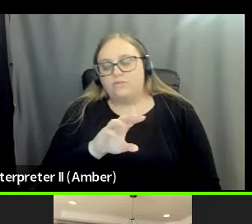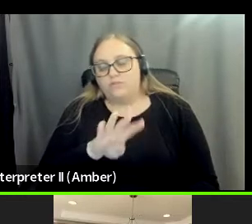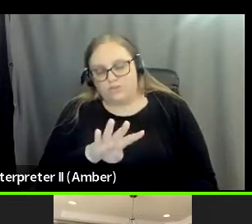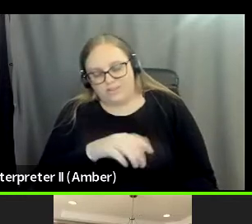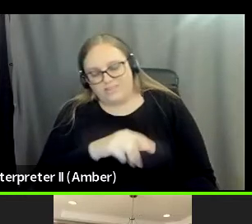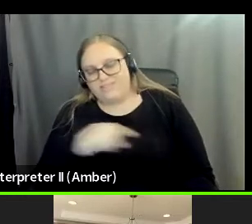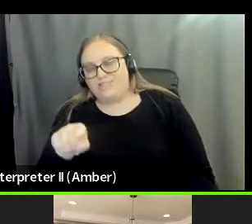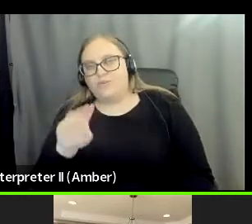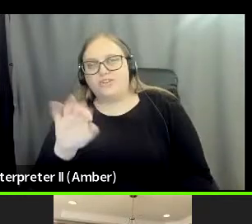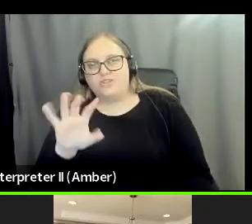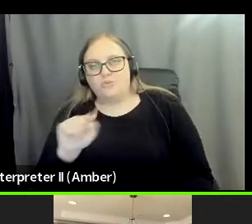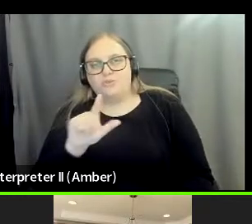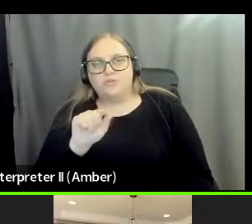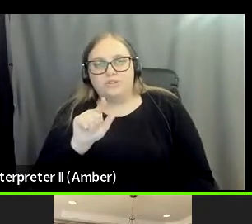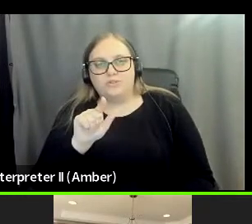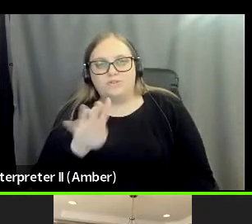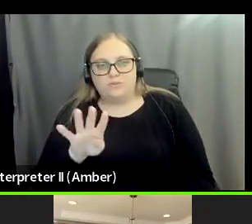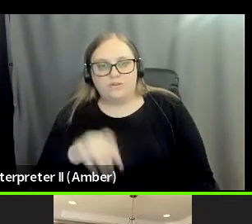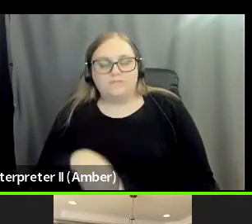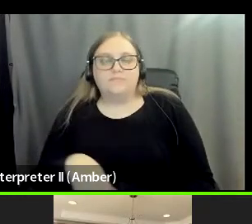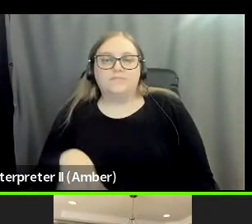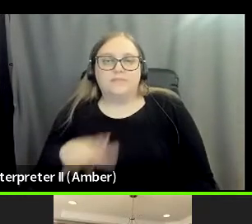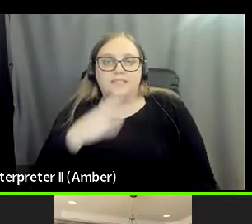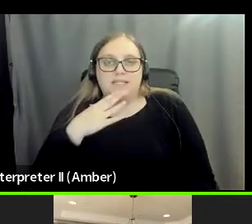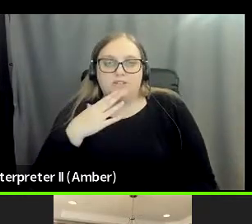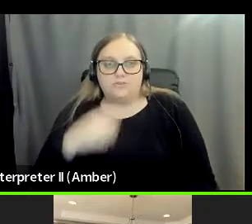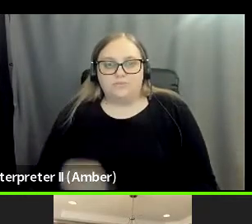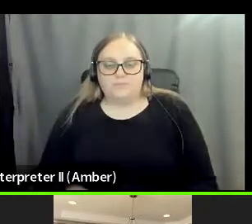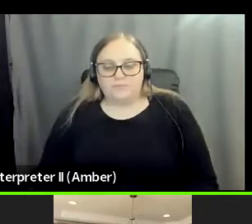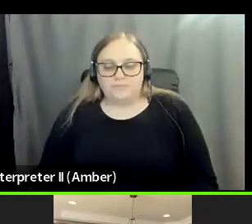2024. Thank you.